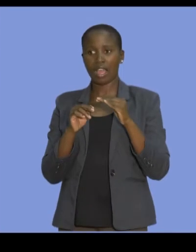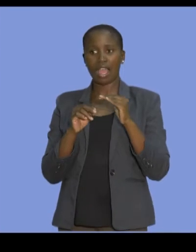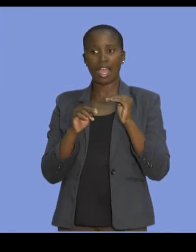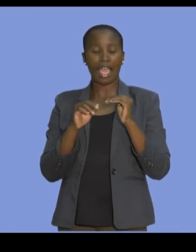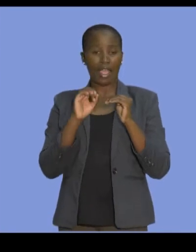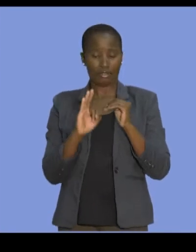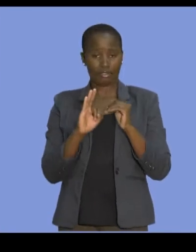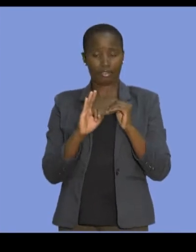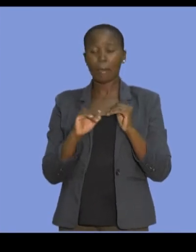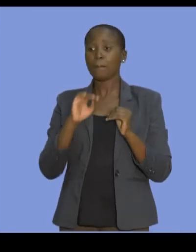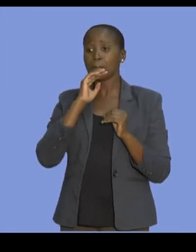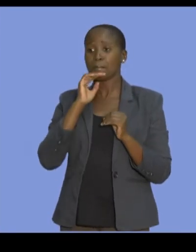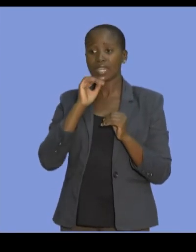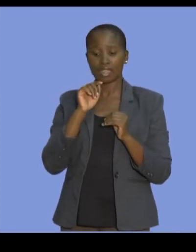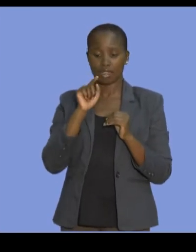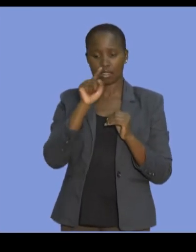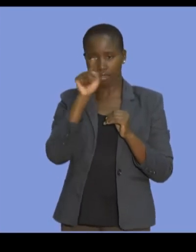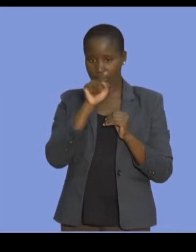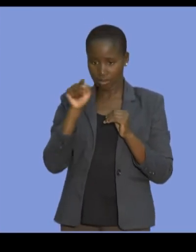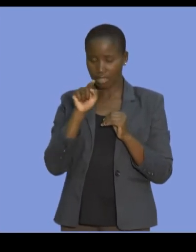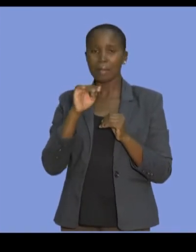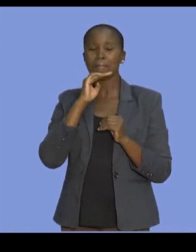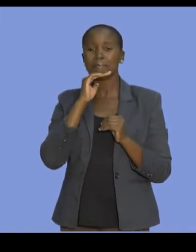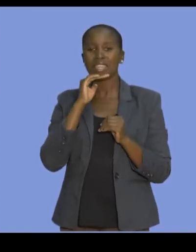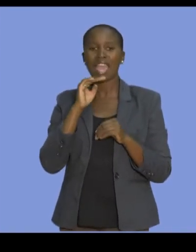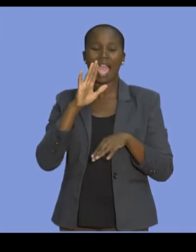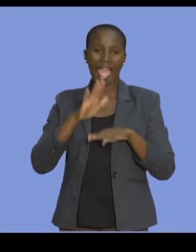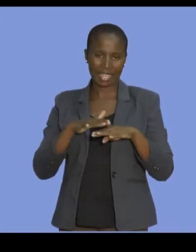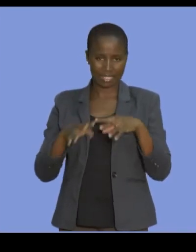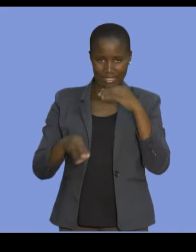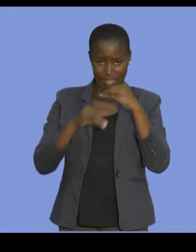it means add. Let's look at an actual example.